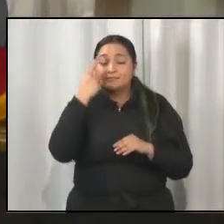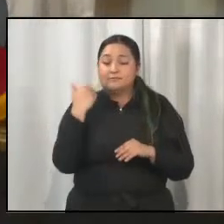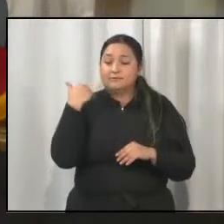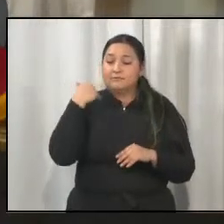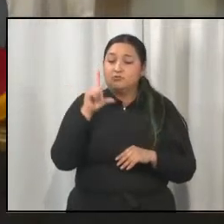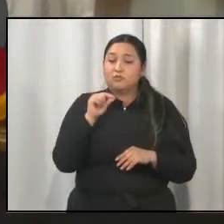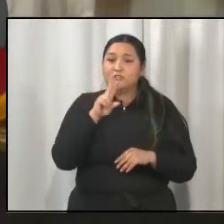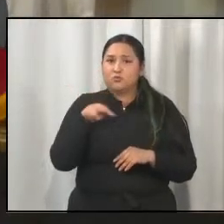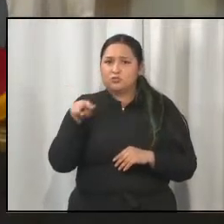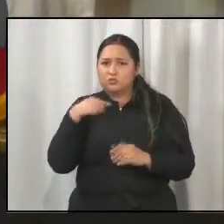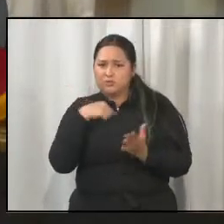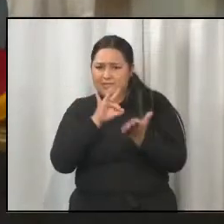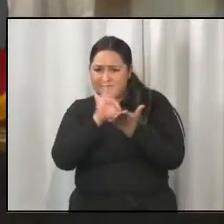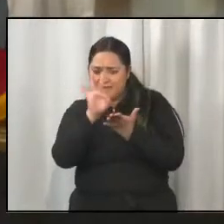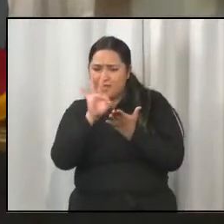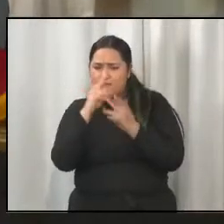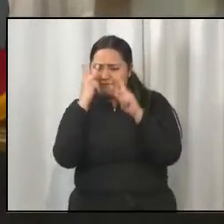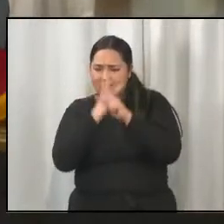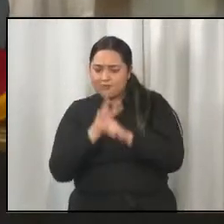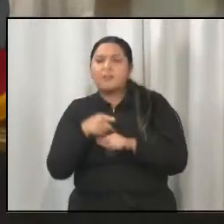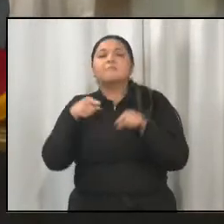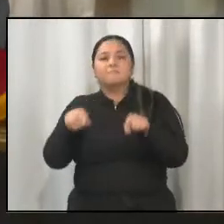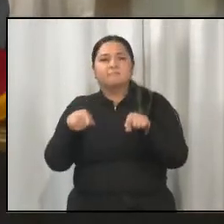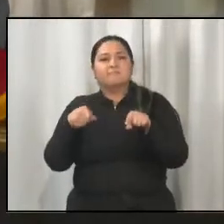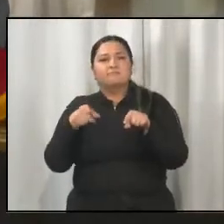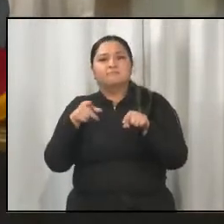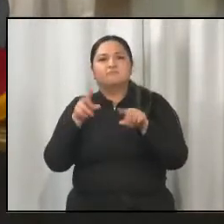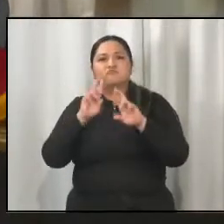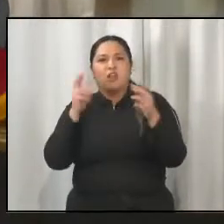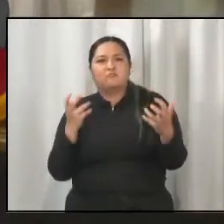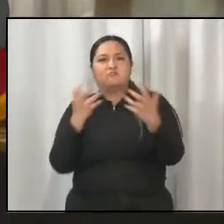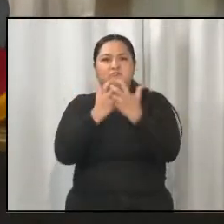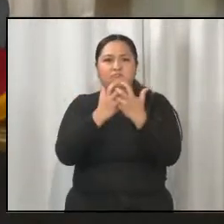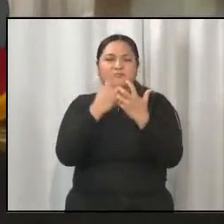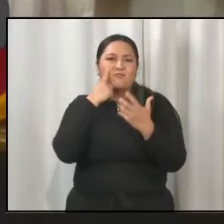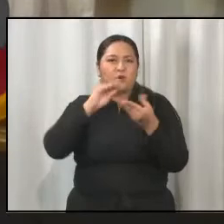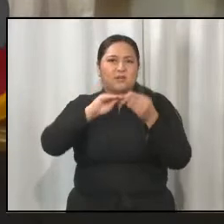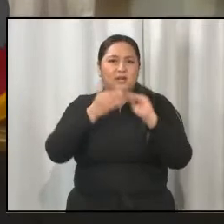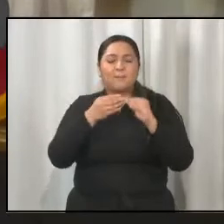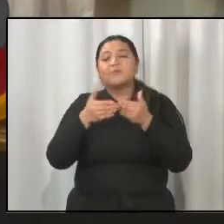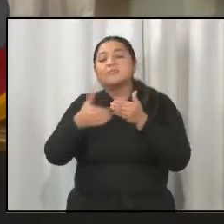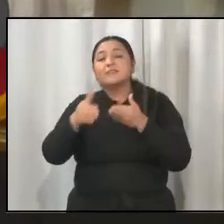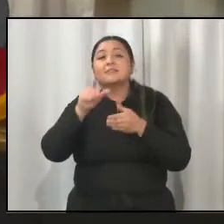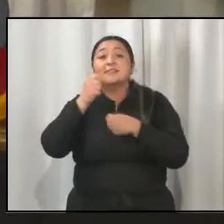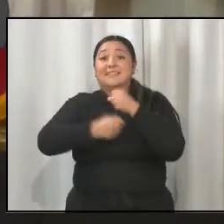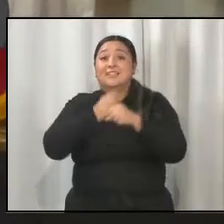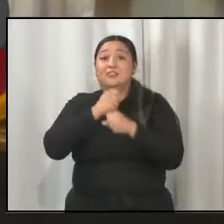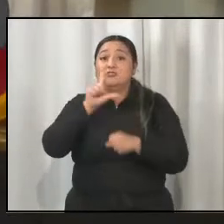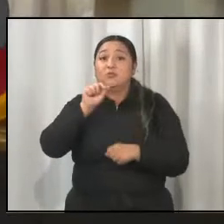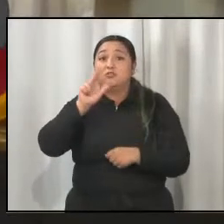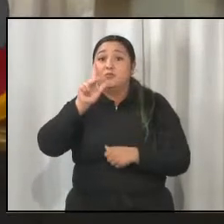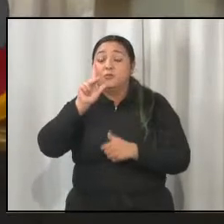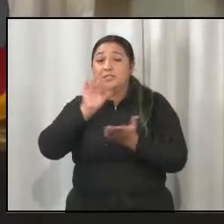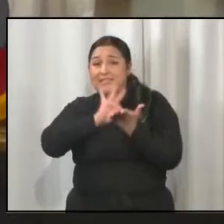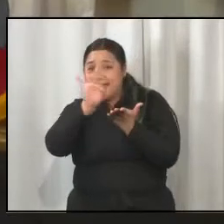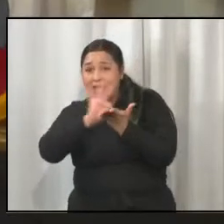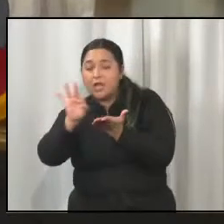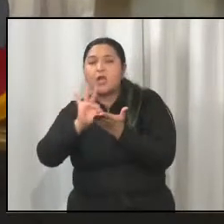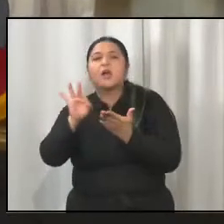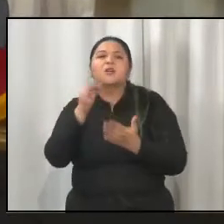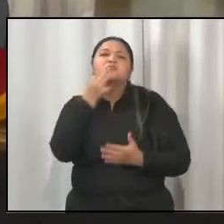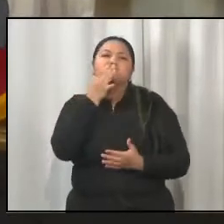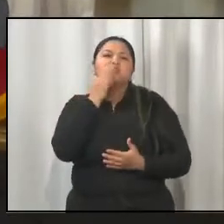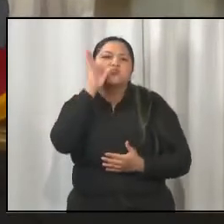the 2023 numbers coming out soon. But at that time, we identified 480 people that were sheltered in their